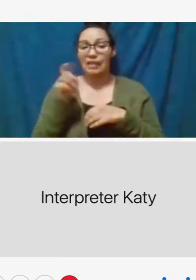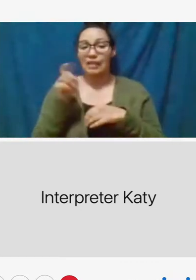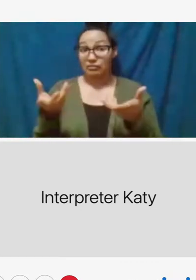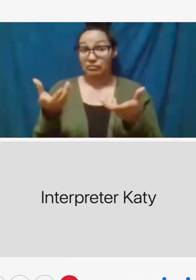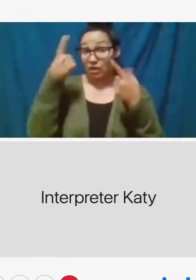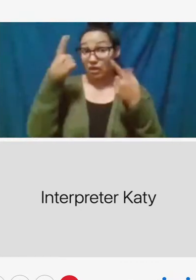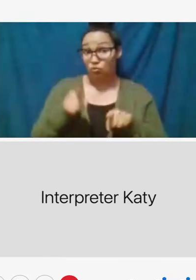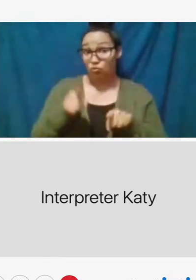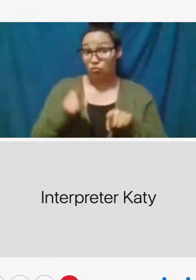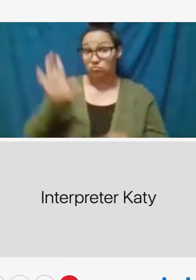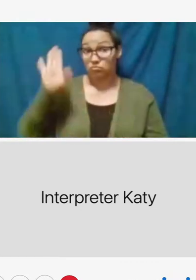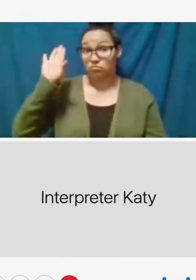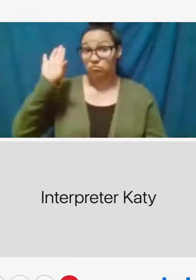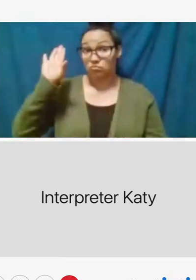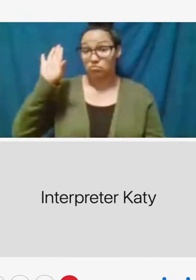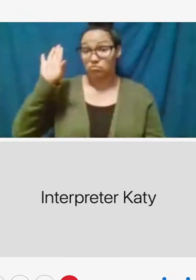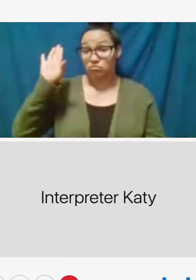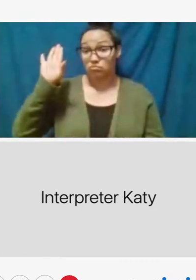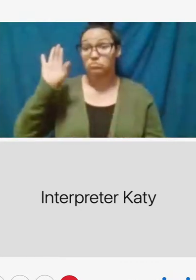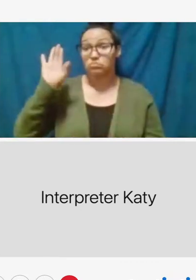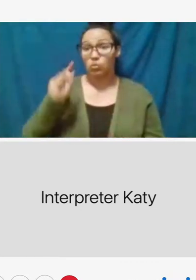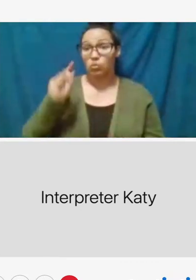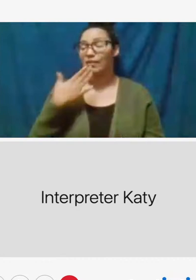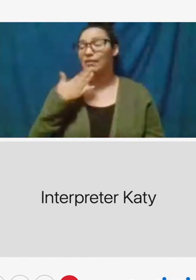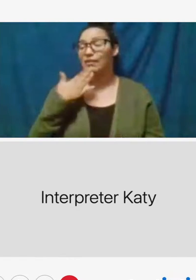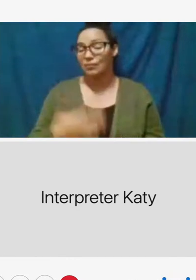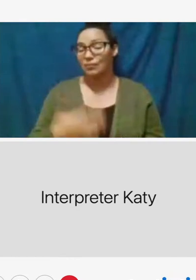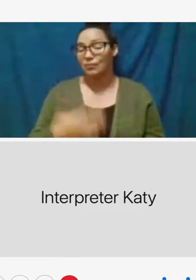motion okay thank you